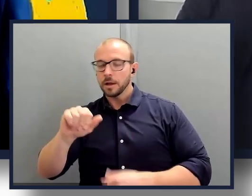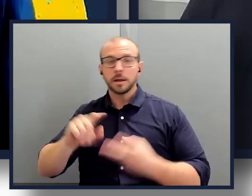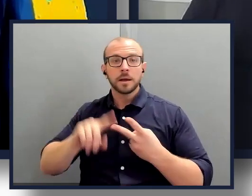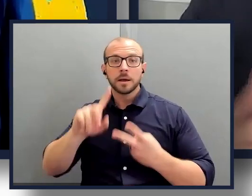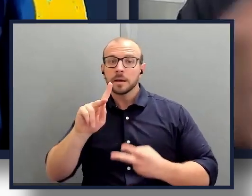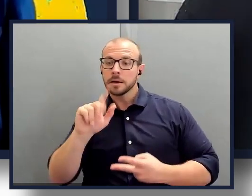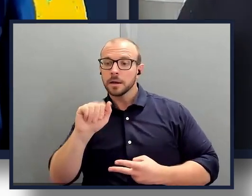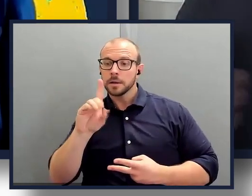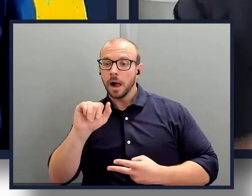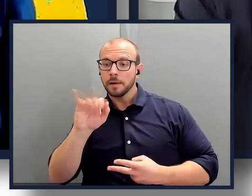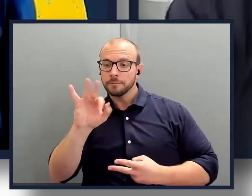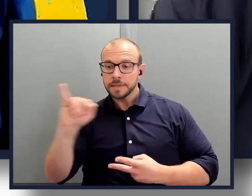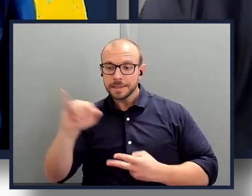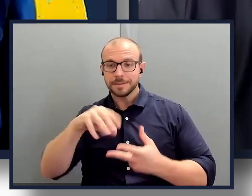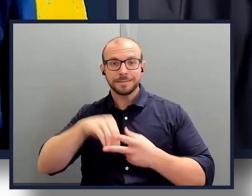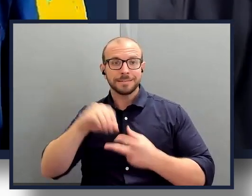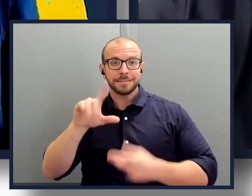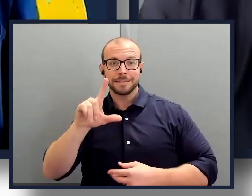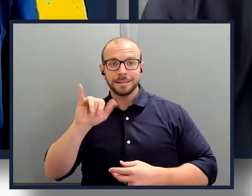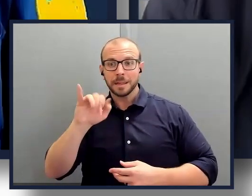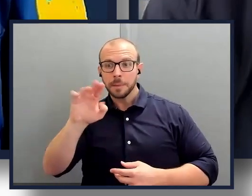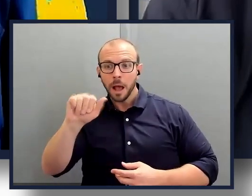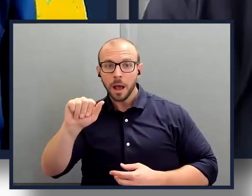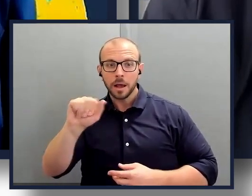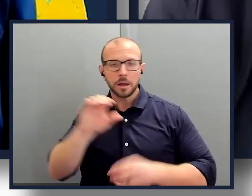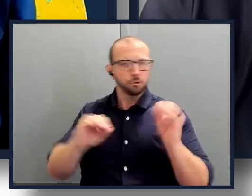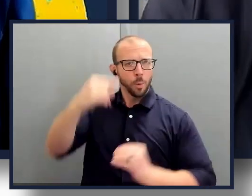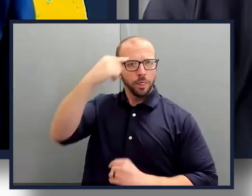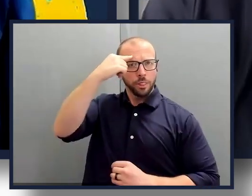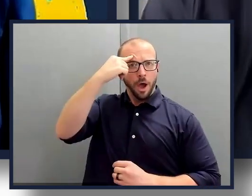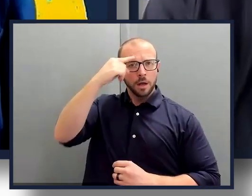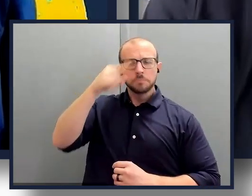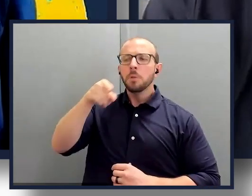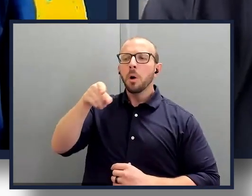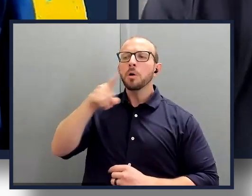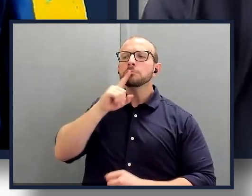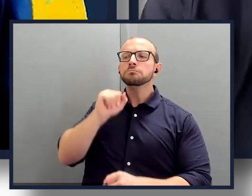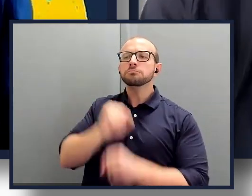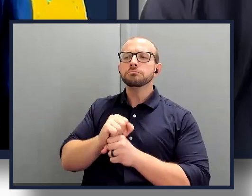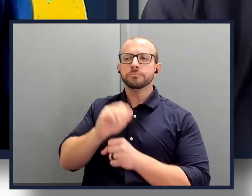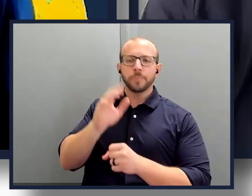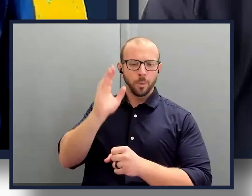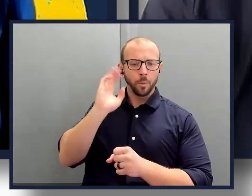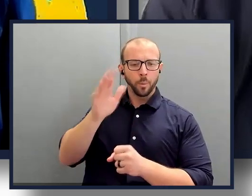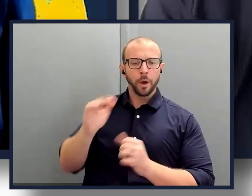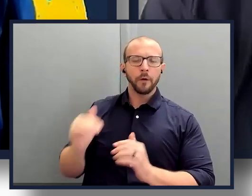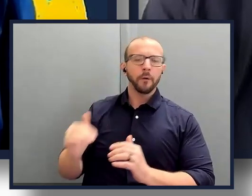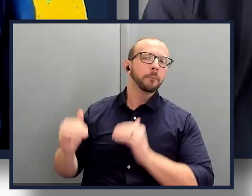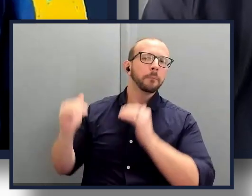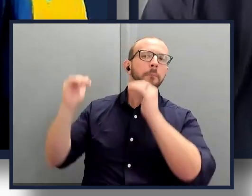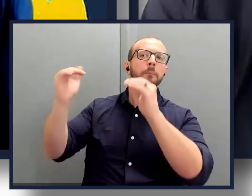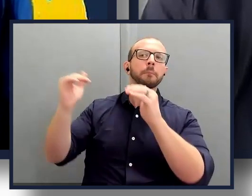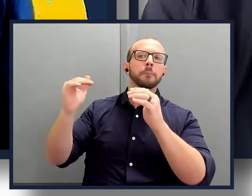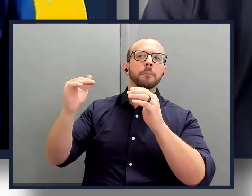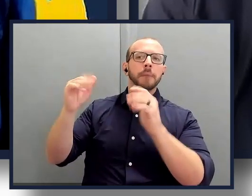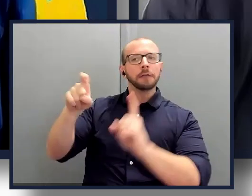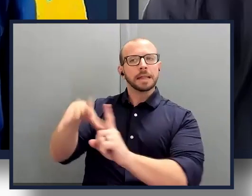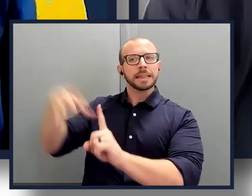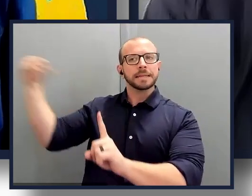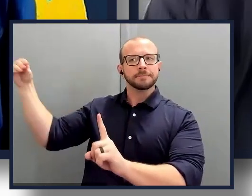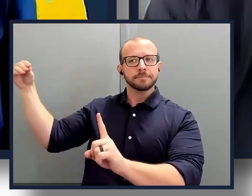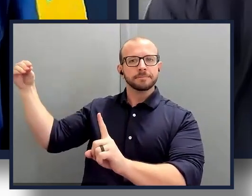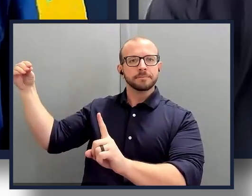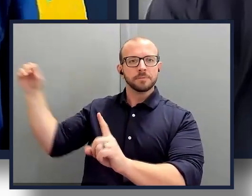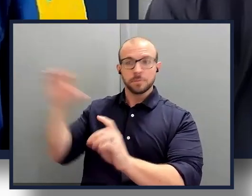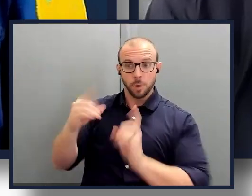Libya. Nobody thought these guys were ever going to have to leave. And in a